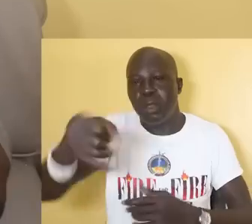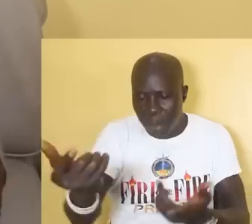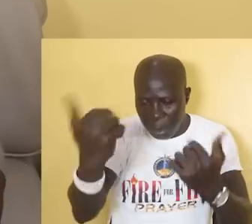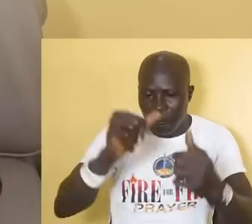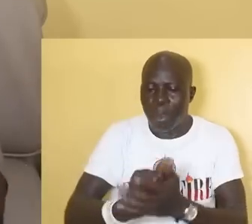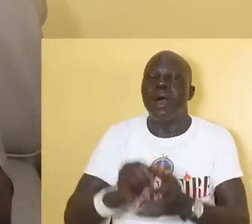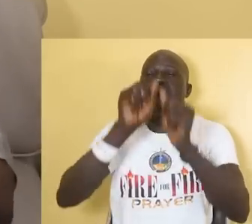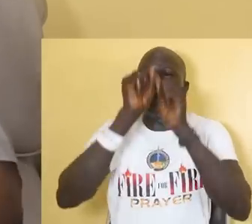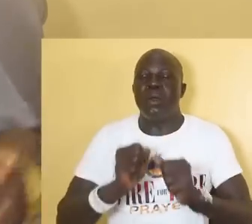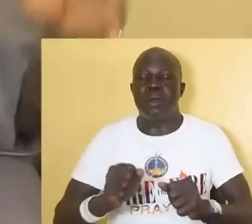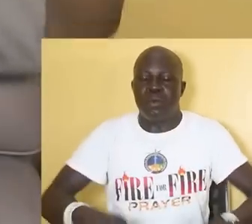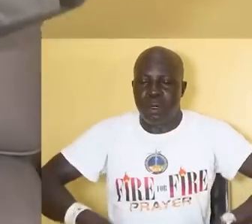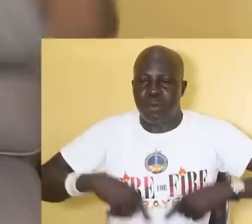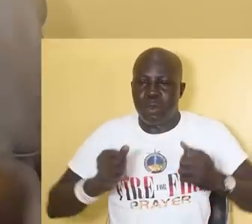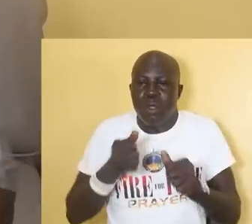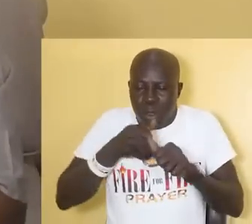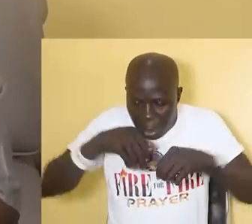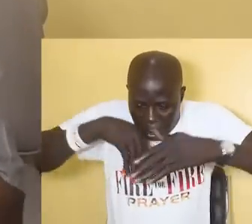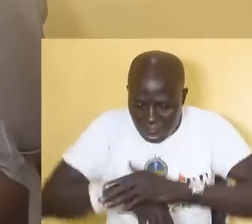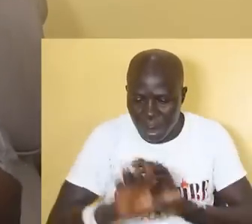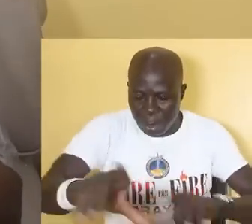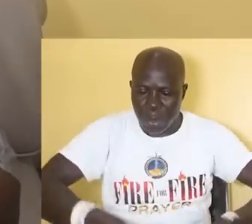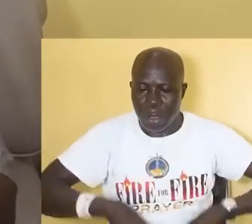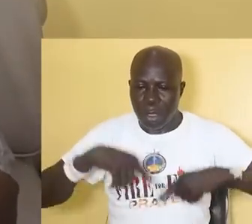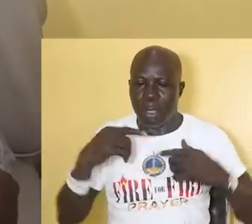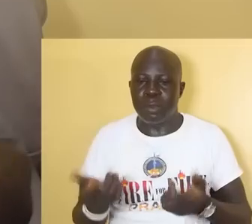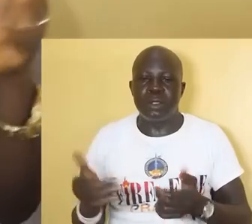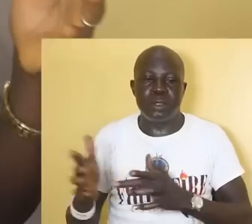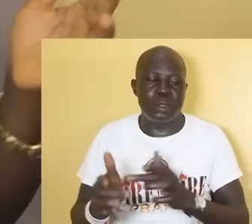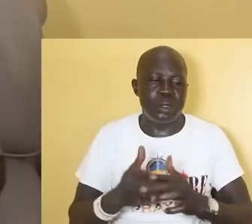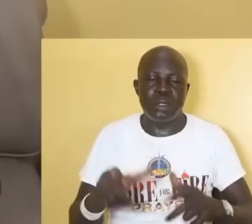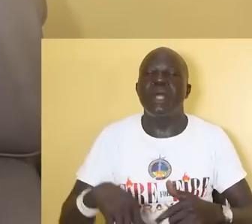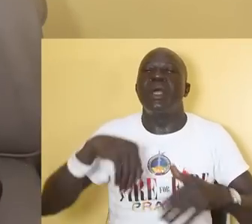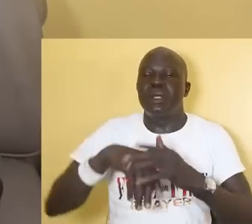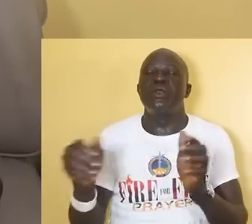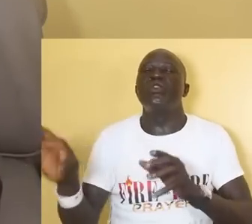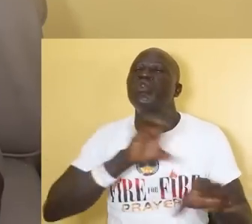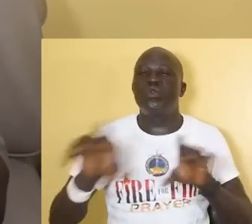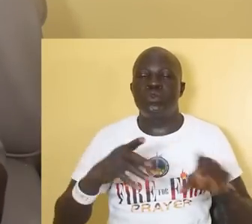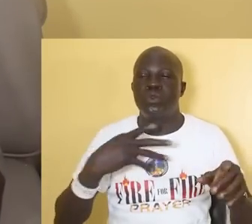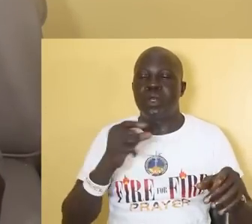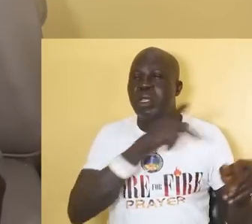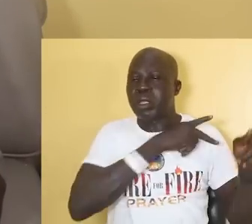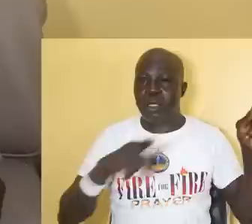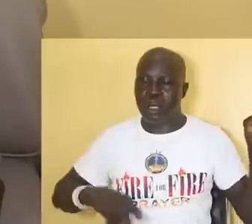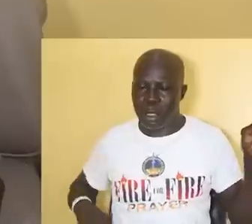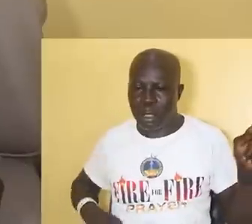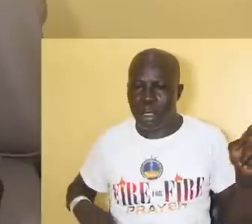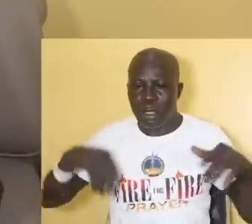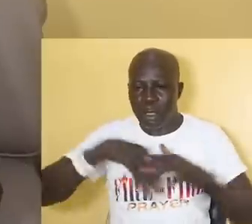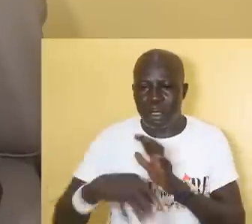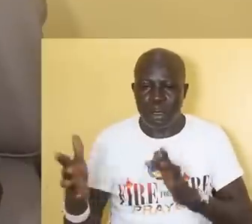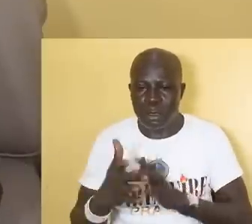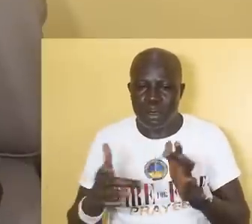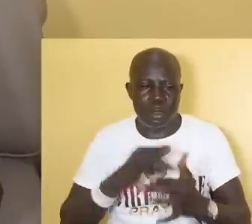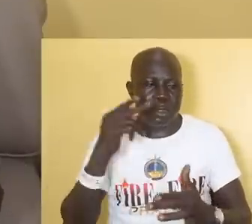And Baola Wana. Power of the living God. Oma Wana. Amen. Will come to your life. Amen. Reign as a king. So shall it be. Jesus.